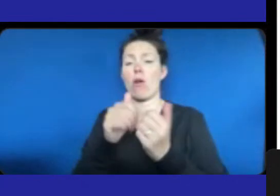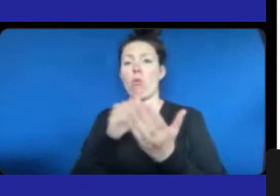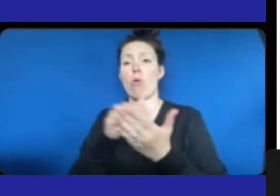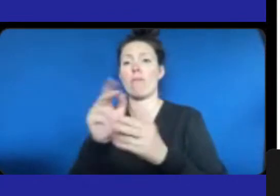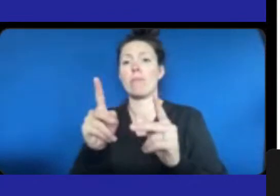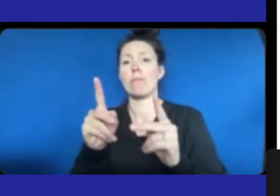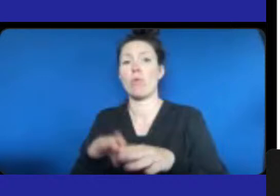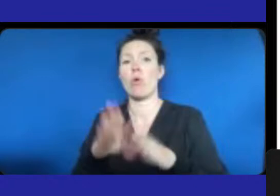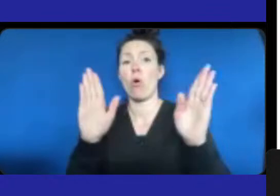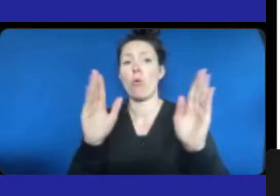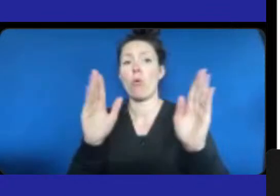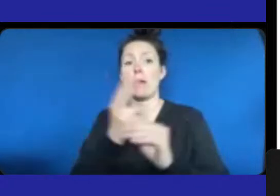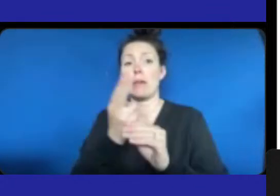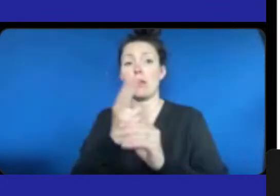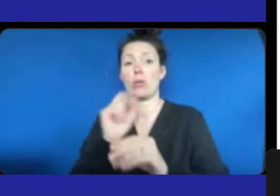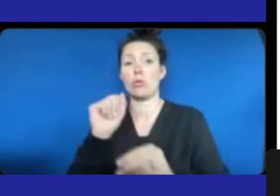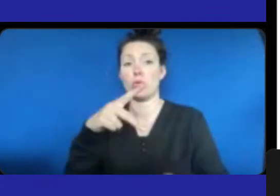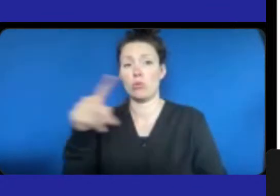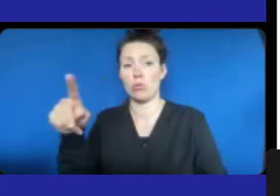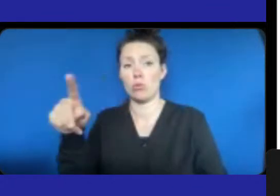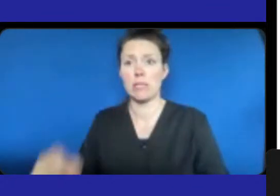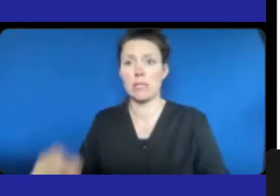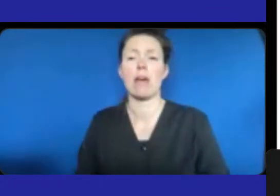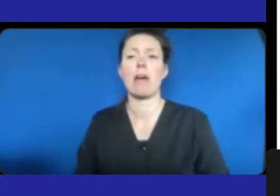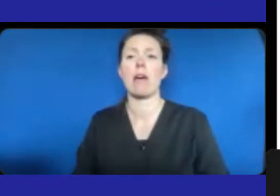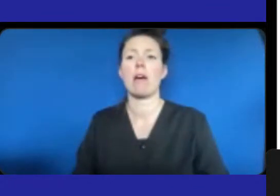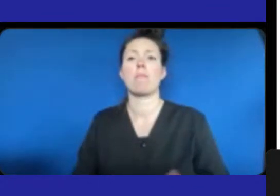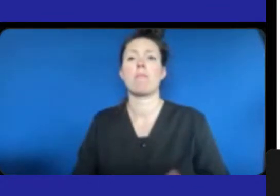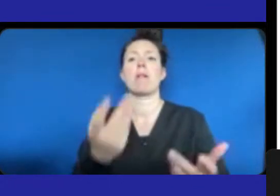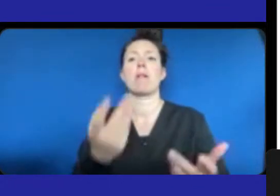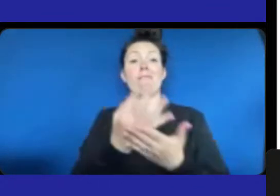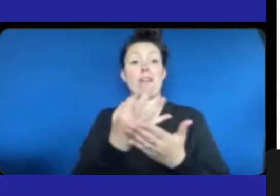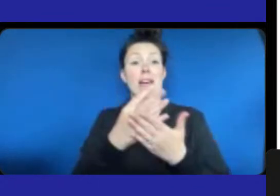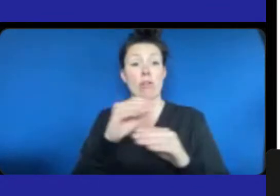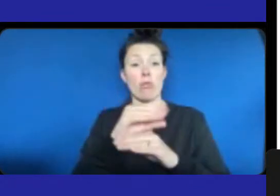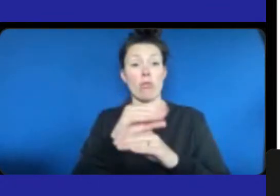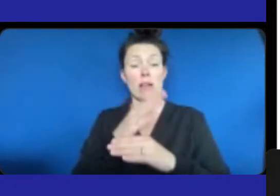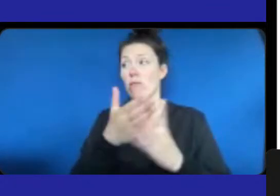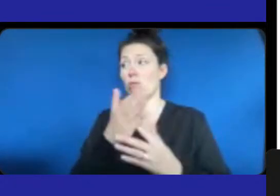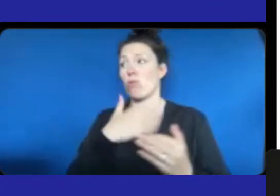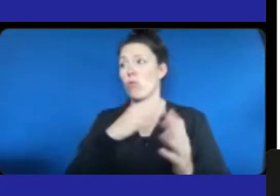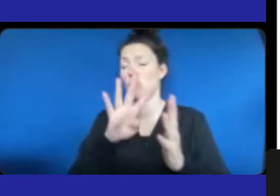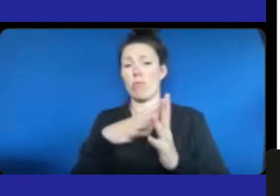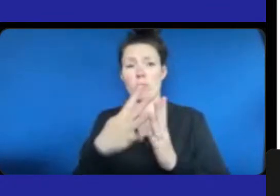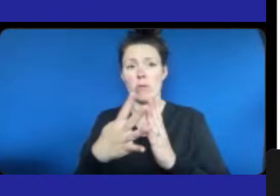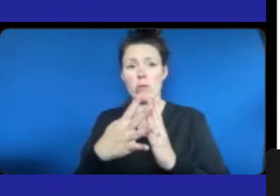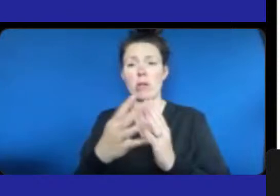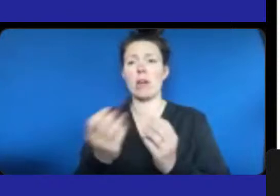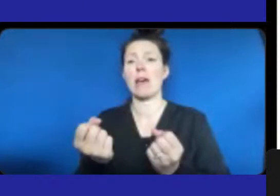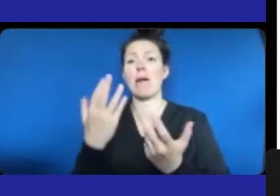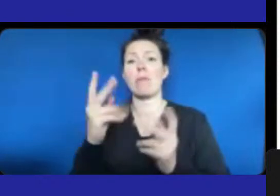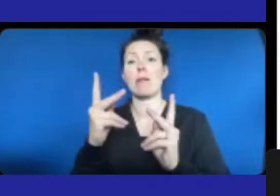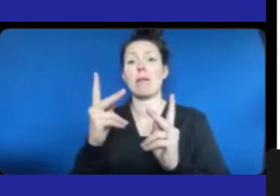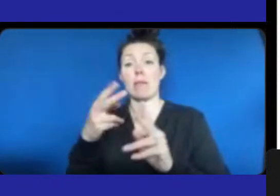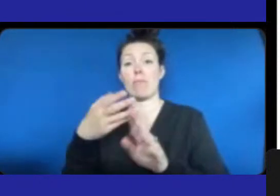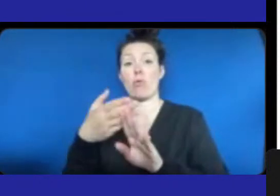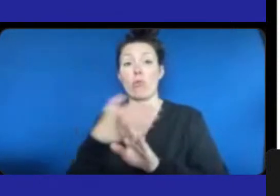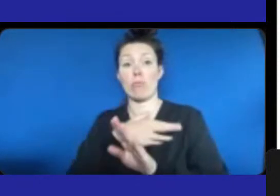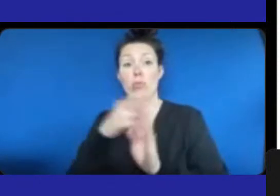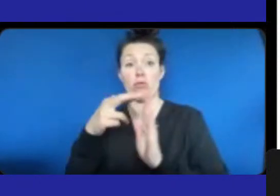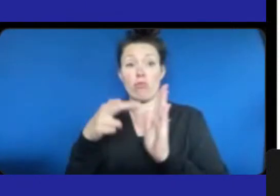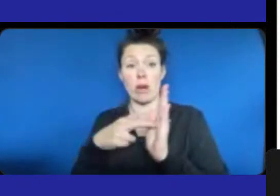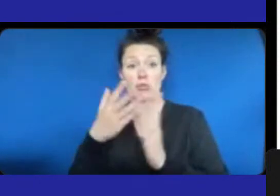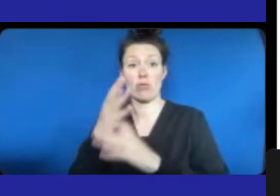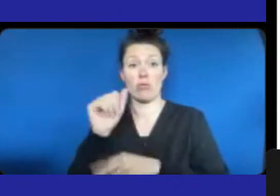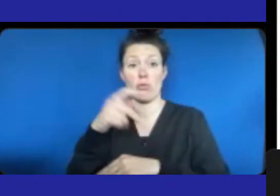app, the financial counseling that's done through MyChart, how many people pre-register through the app before they come in for a visit. So